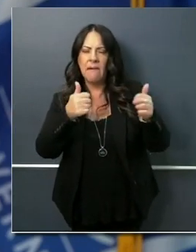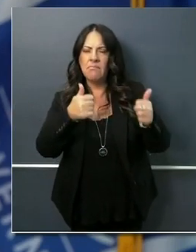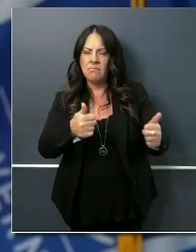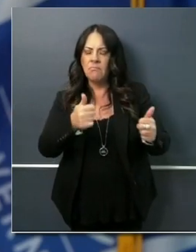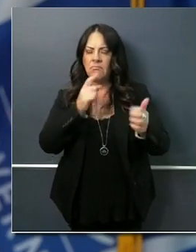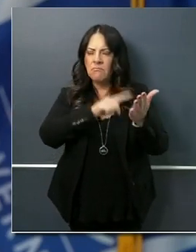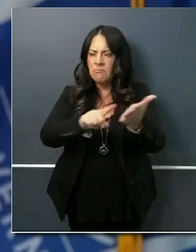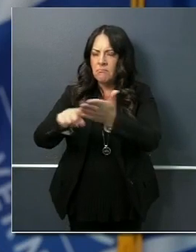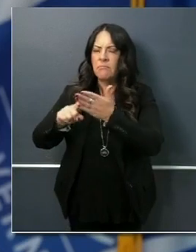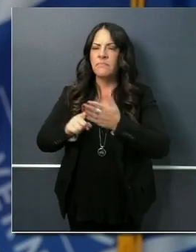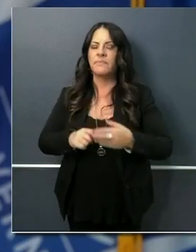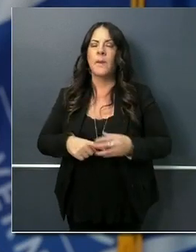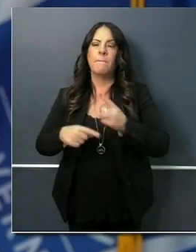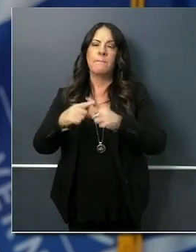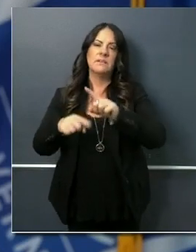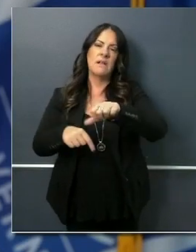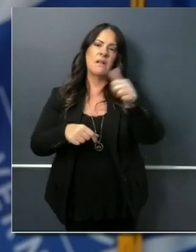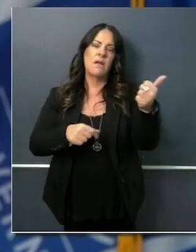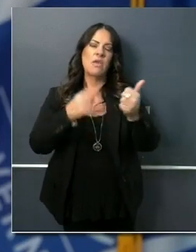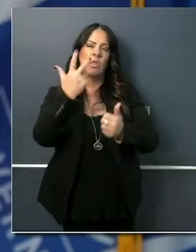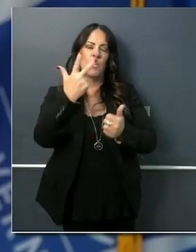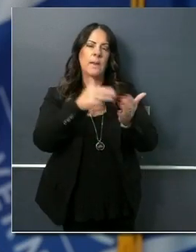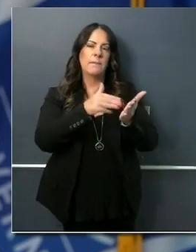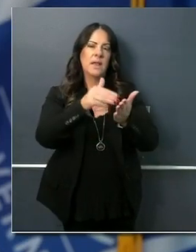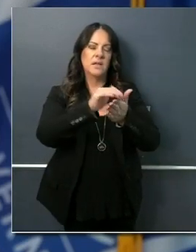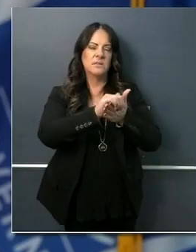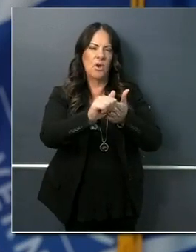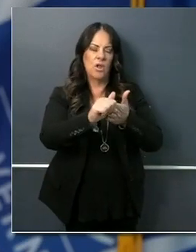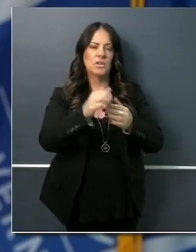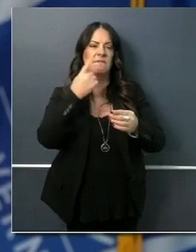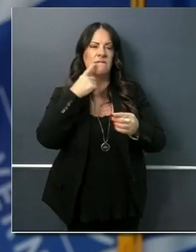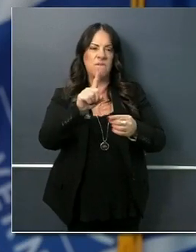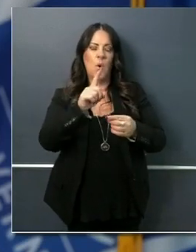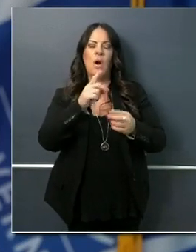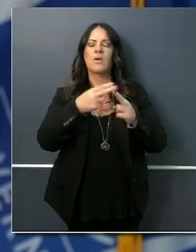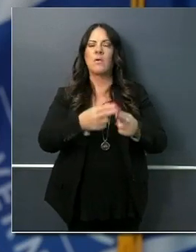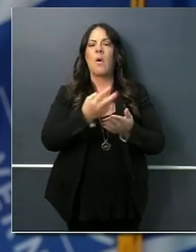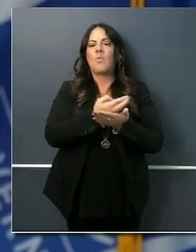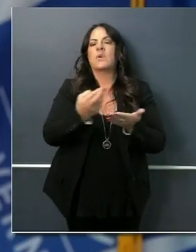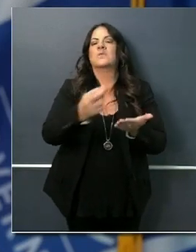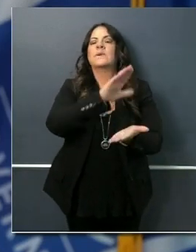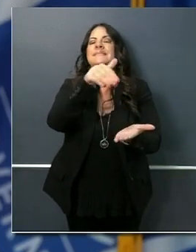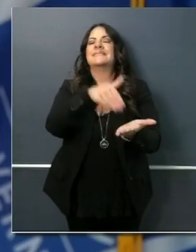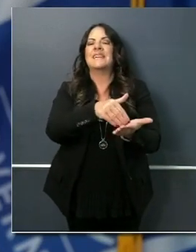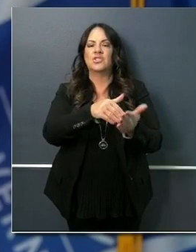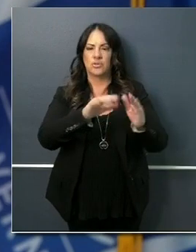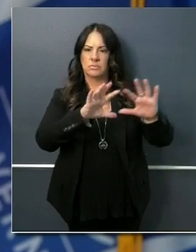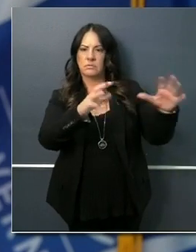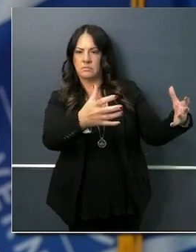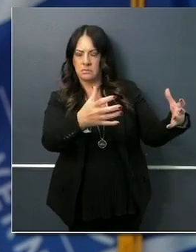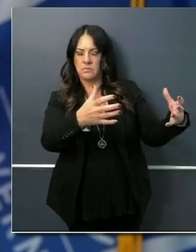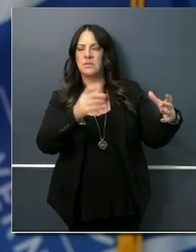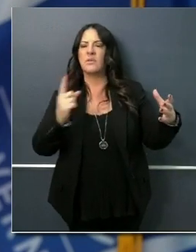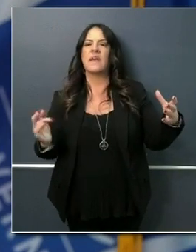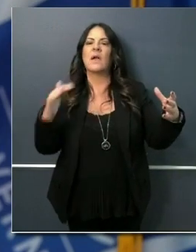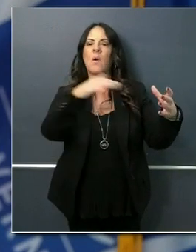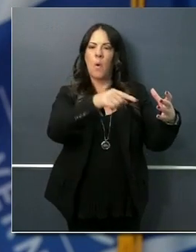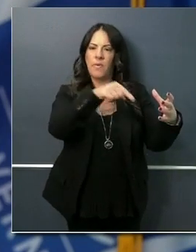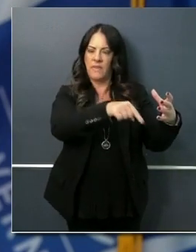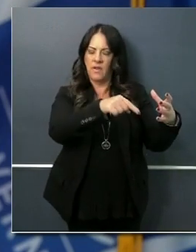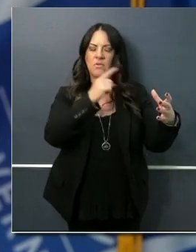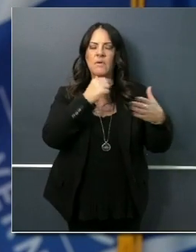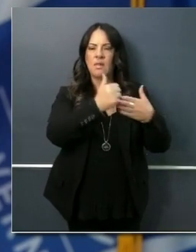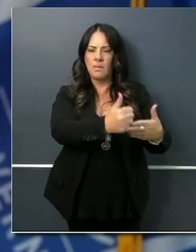addition, there's a $3 million investment to family resource centers who are not only helping with those connections to resources for at-risk families, but also